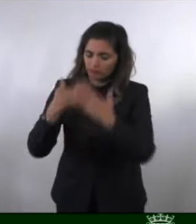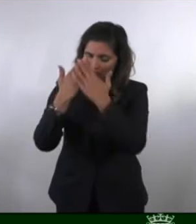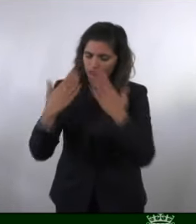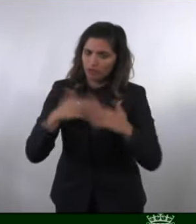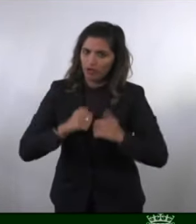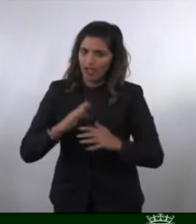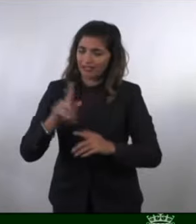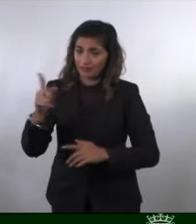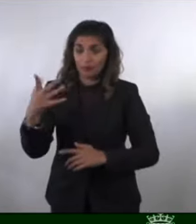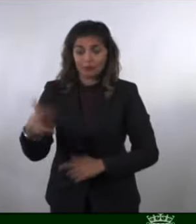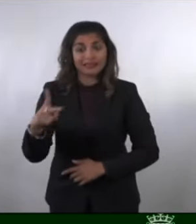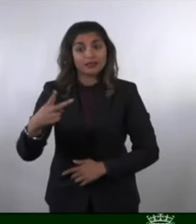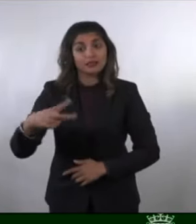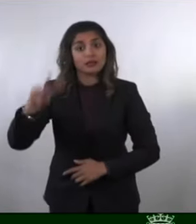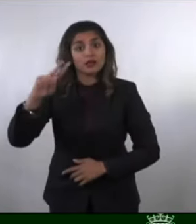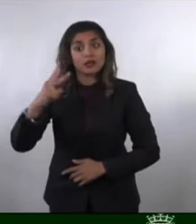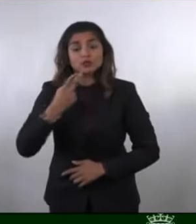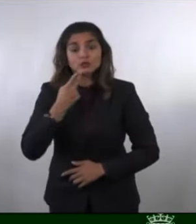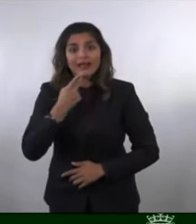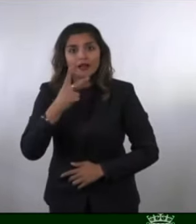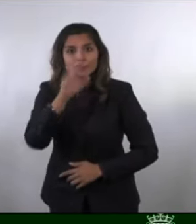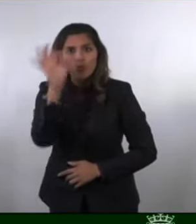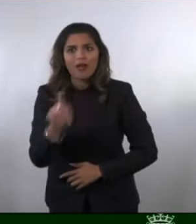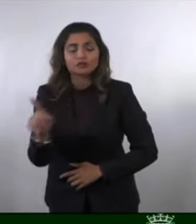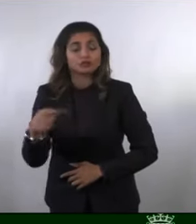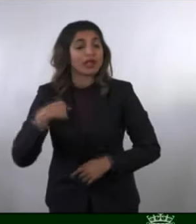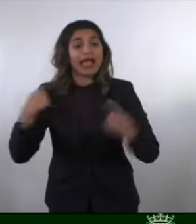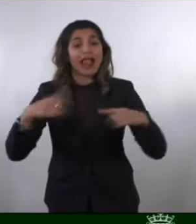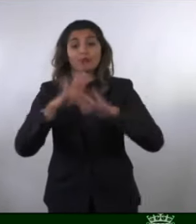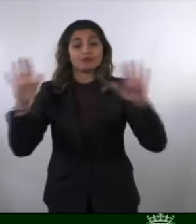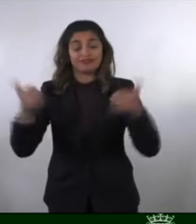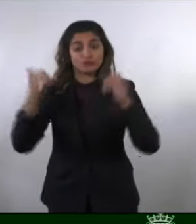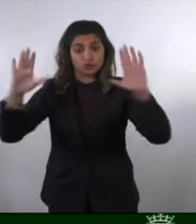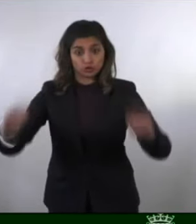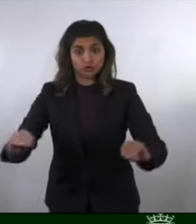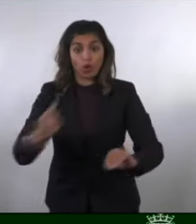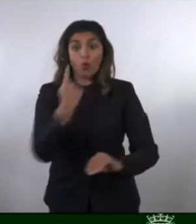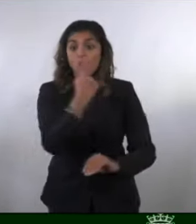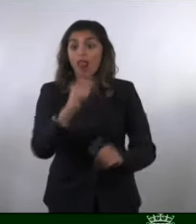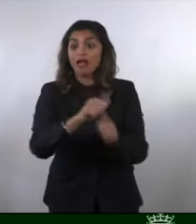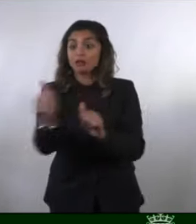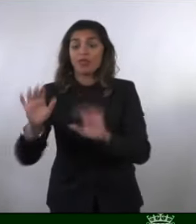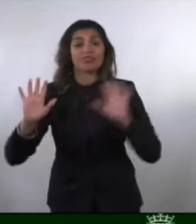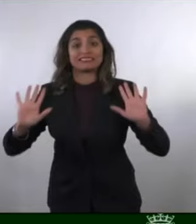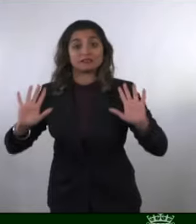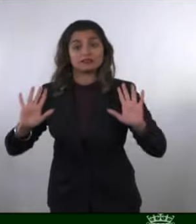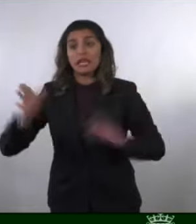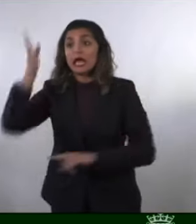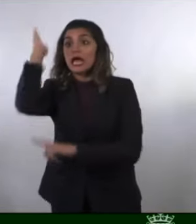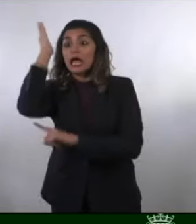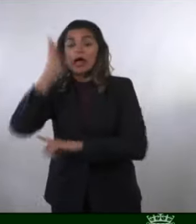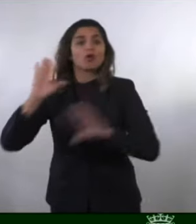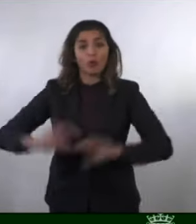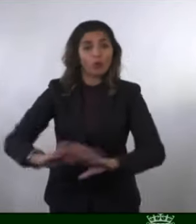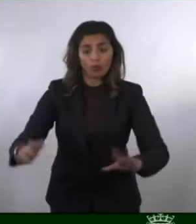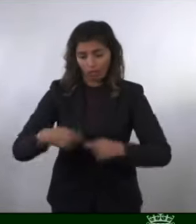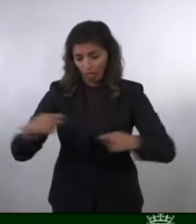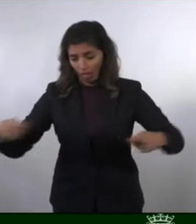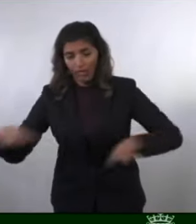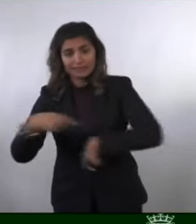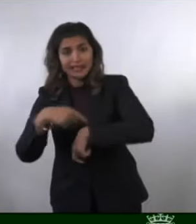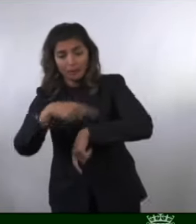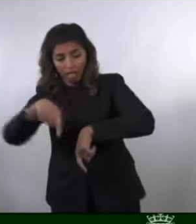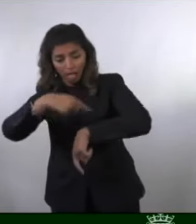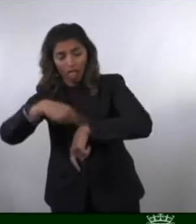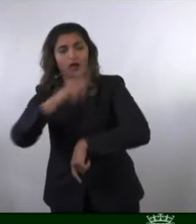2 questions. I'm not allowing any more 2 questions. It's 1 question, not a speech, or we'll be here all